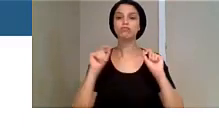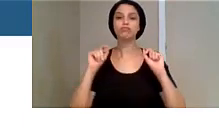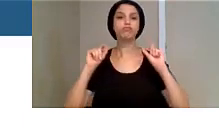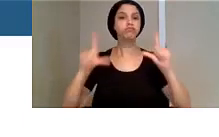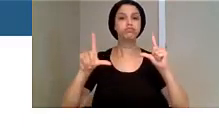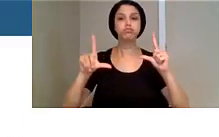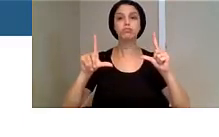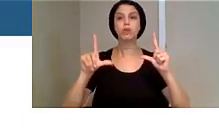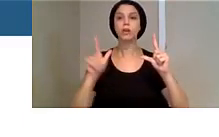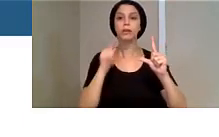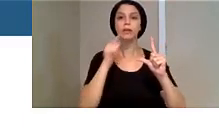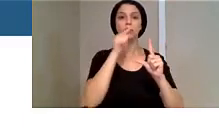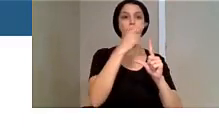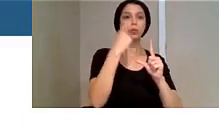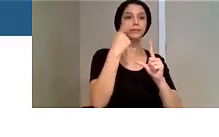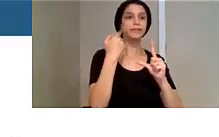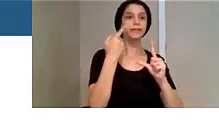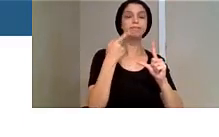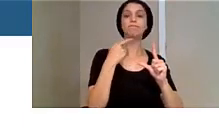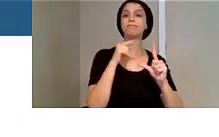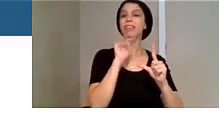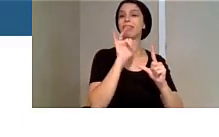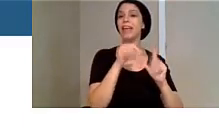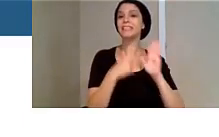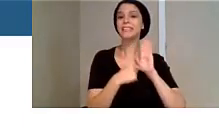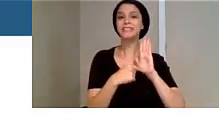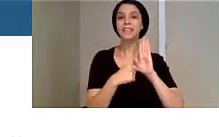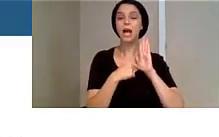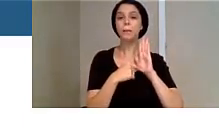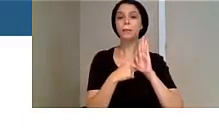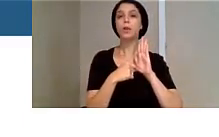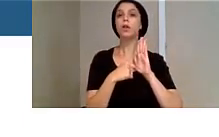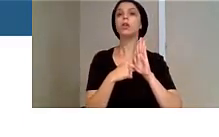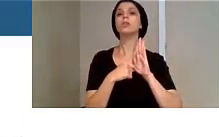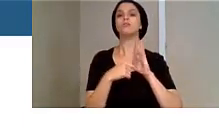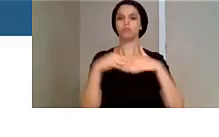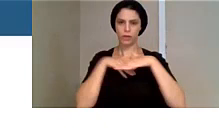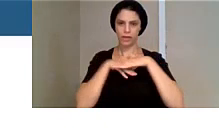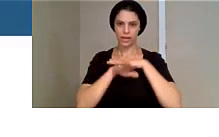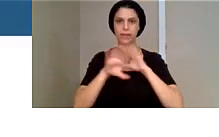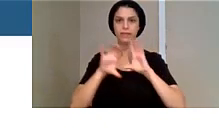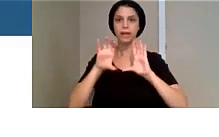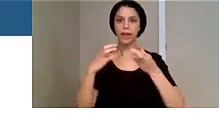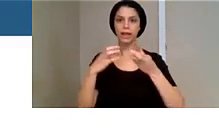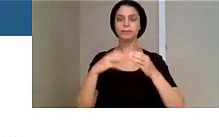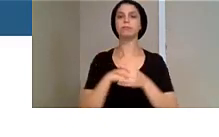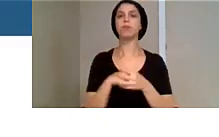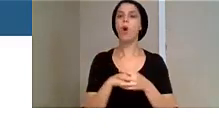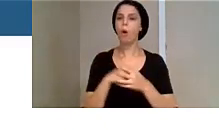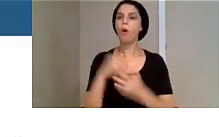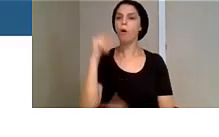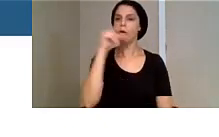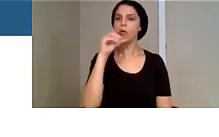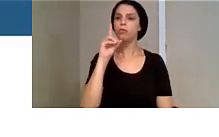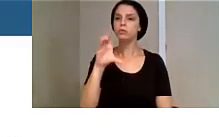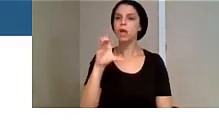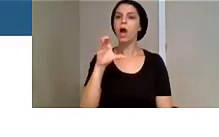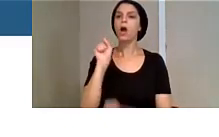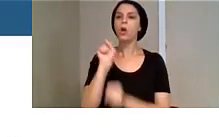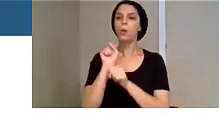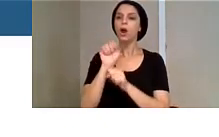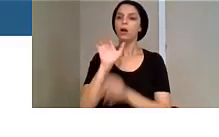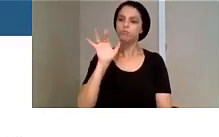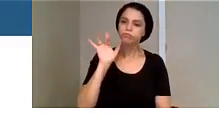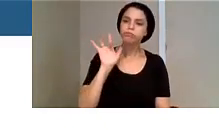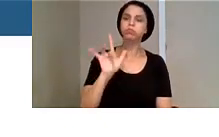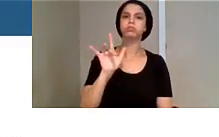on the left is an example of being in the course. We clicked on the Google Docs Drive assignment, and that leads